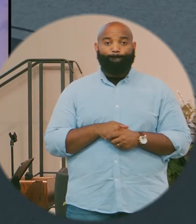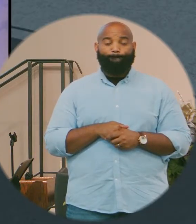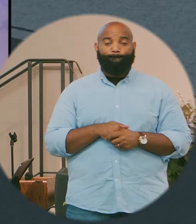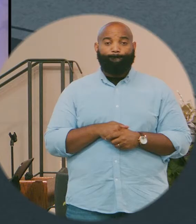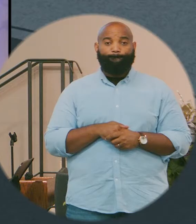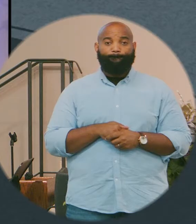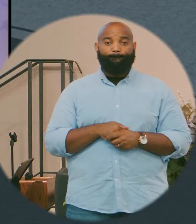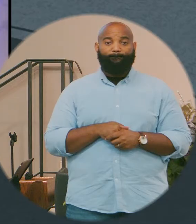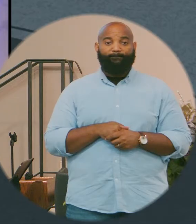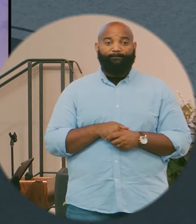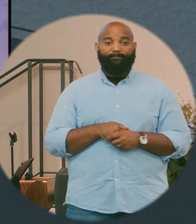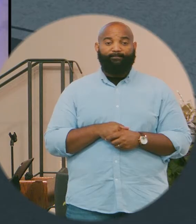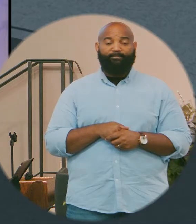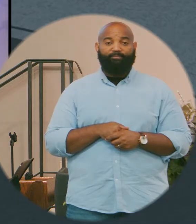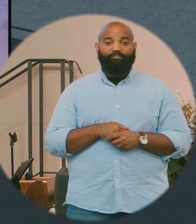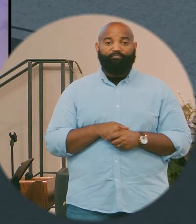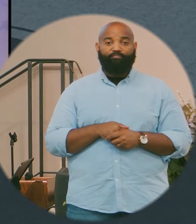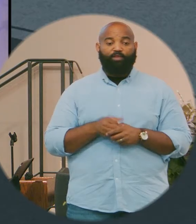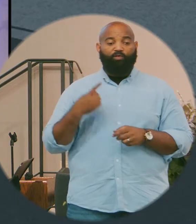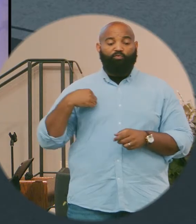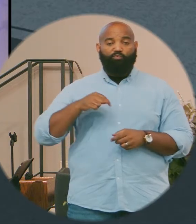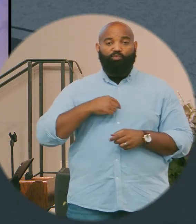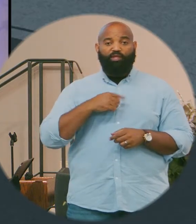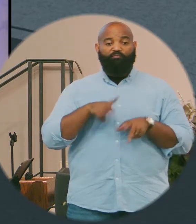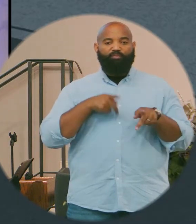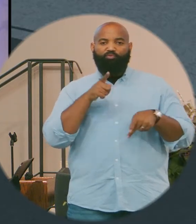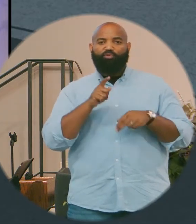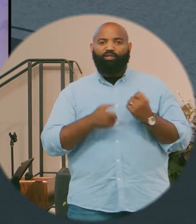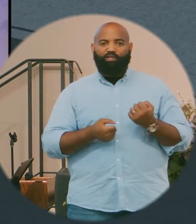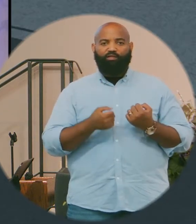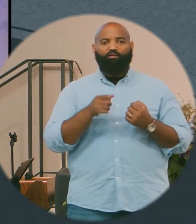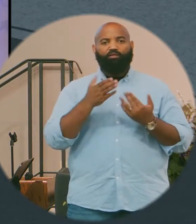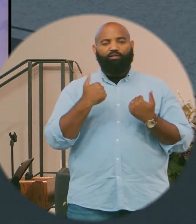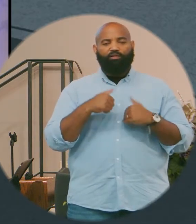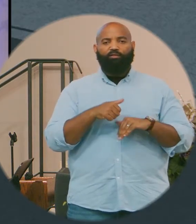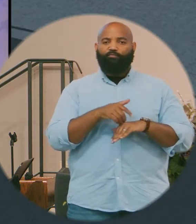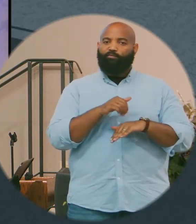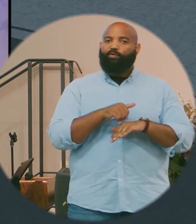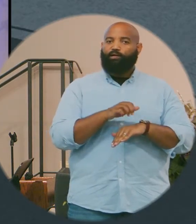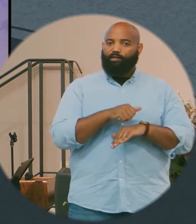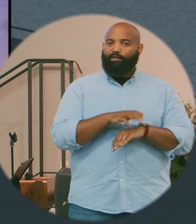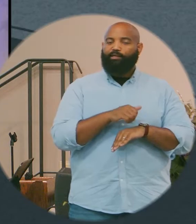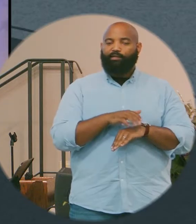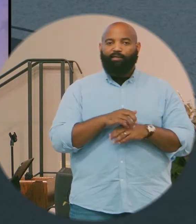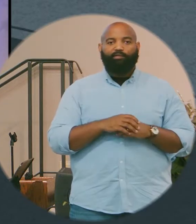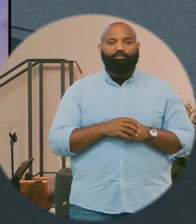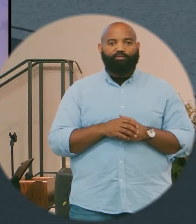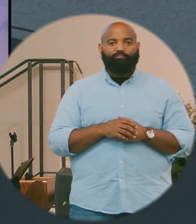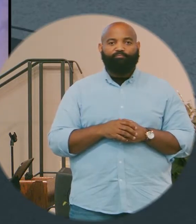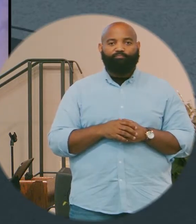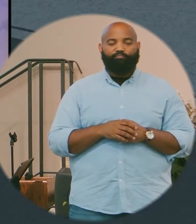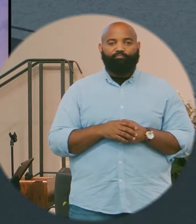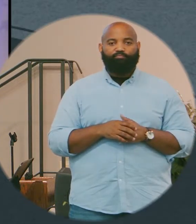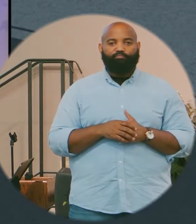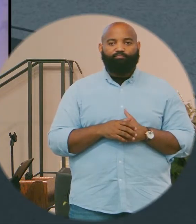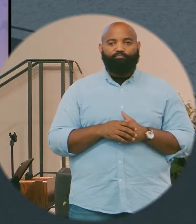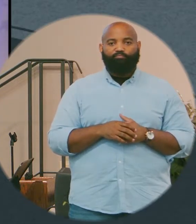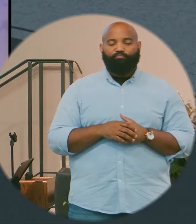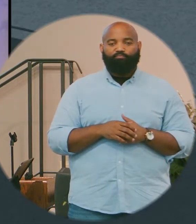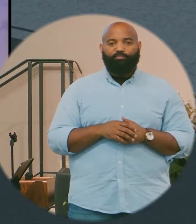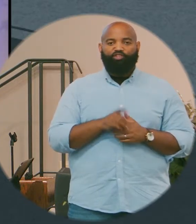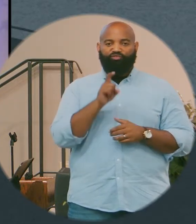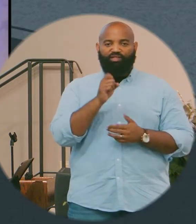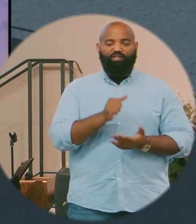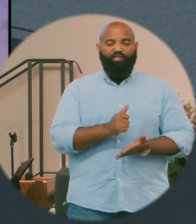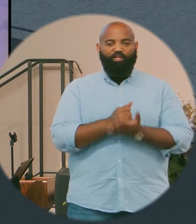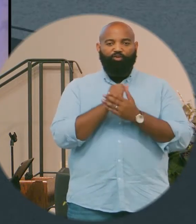counseling, where if husband and wives are not seeing eye to eye, you can come, and it's a party that's not biased. They don't have to go home with you, don't have to pay none of your